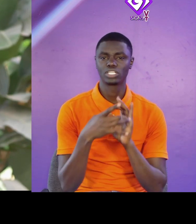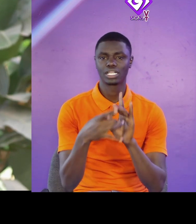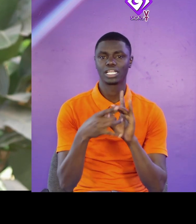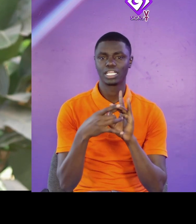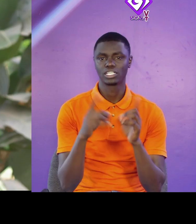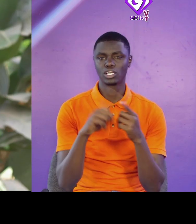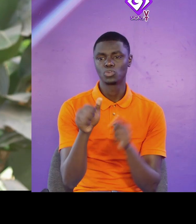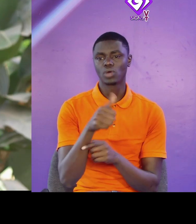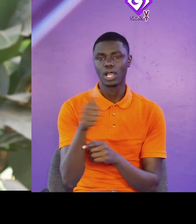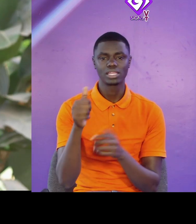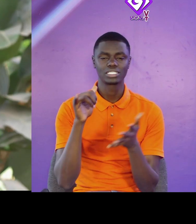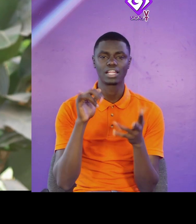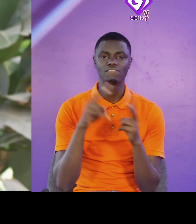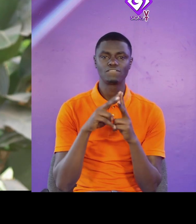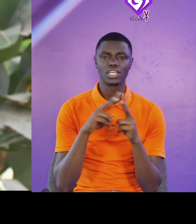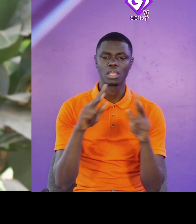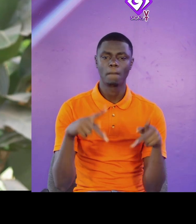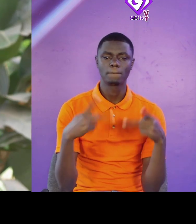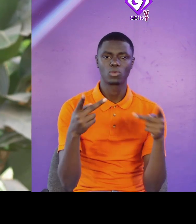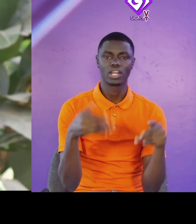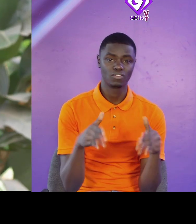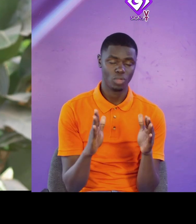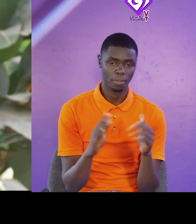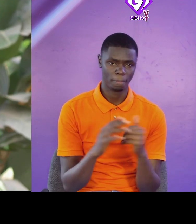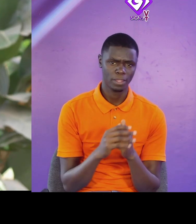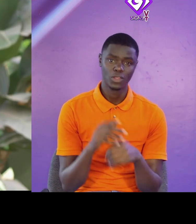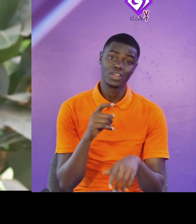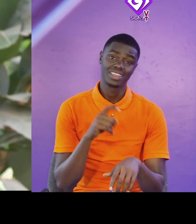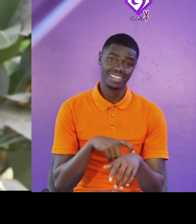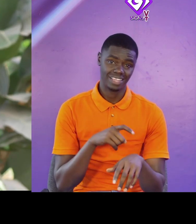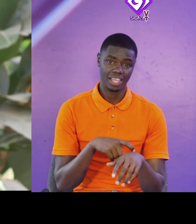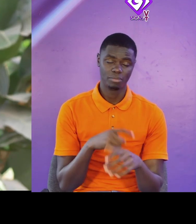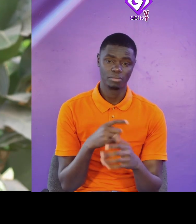way. So I think the amount of time has to